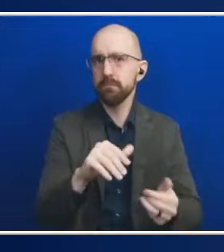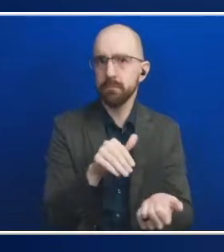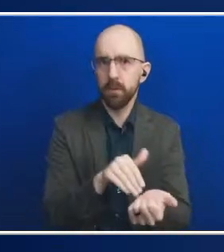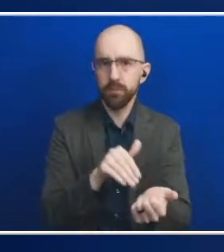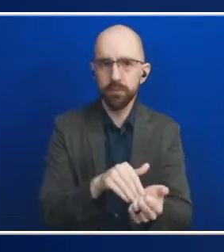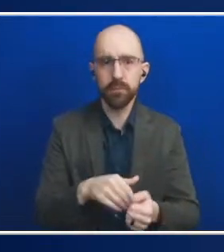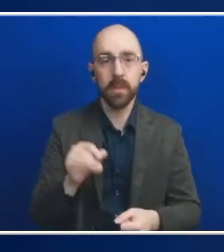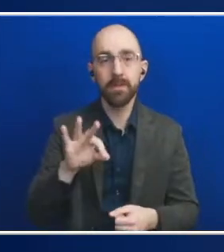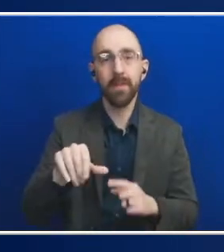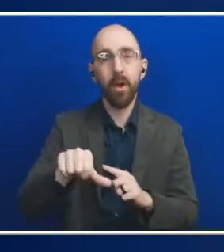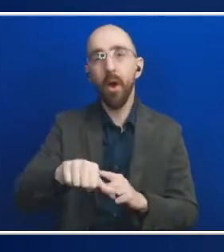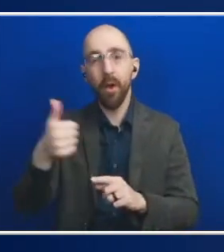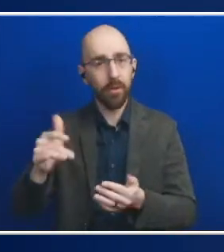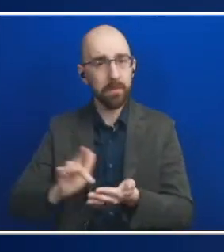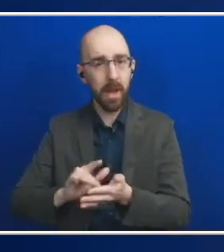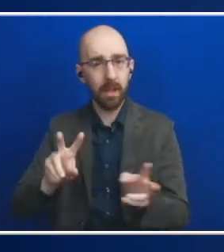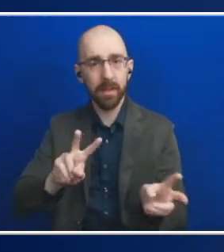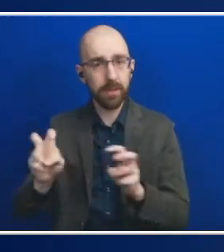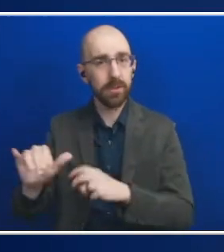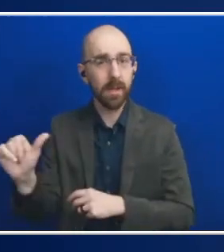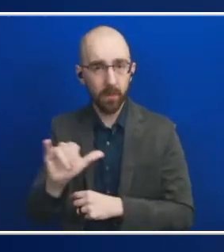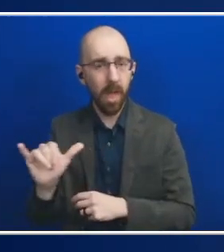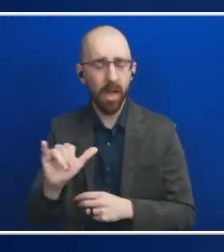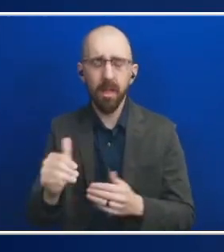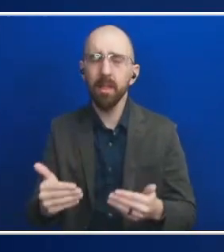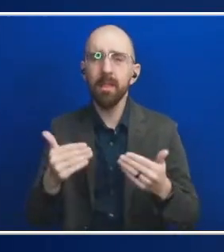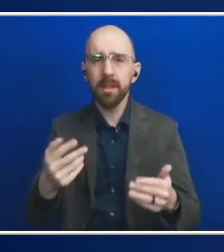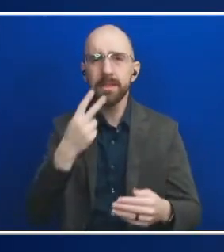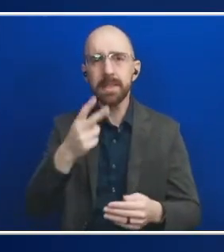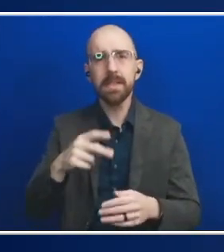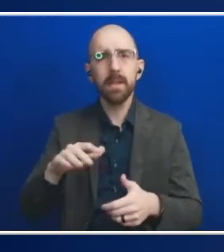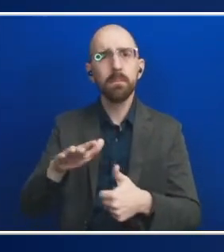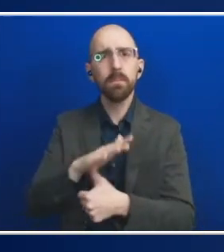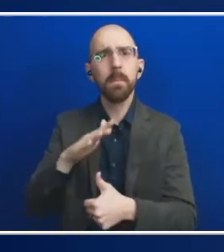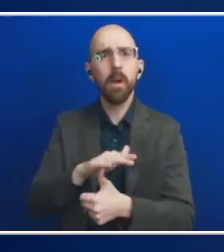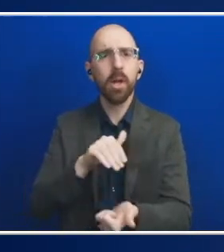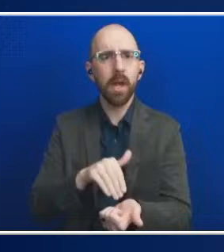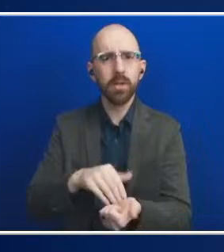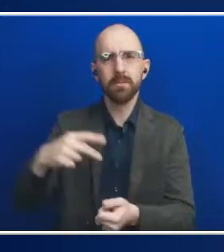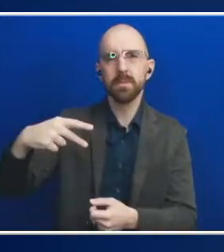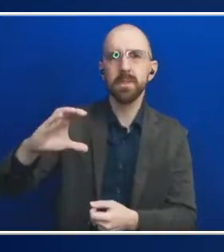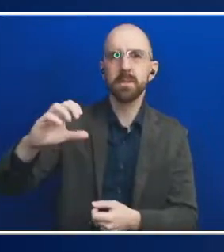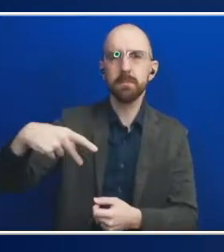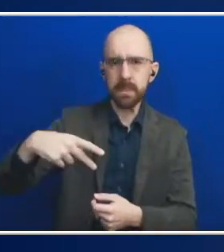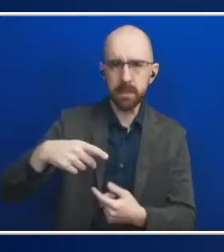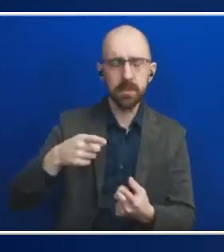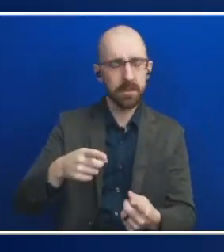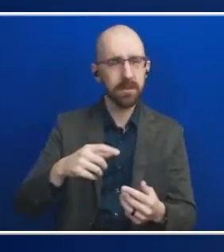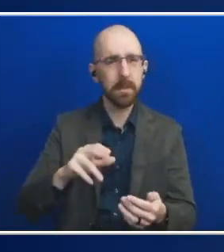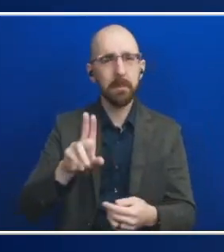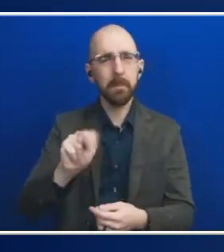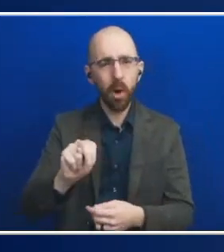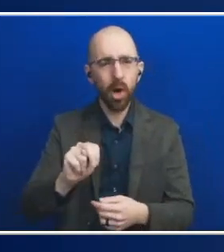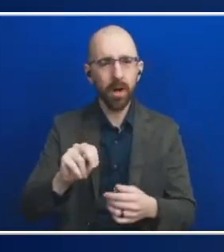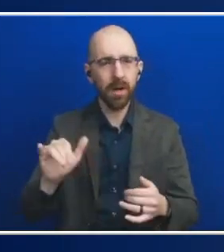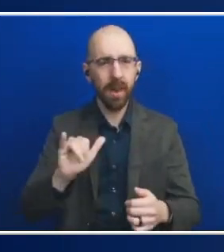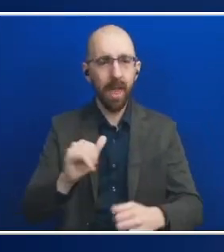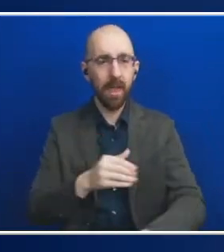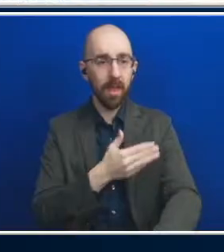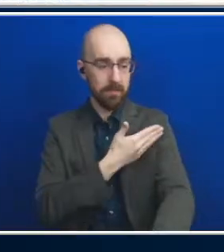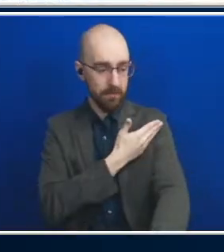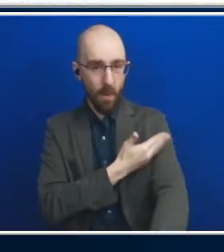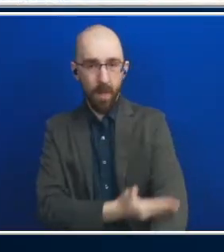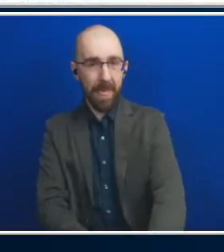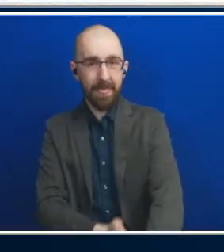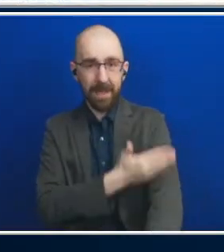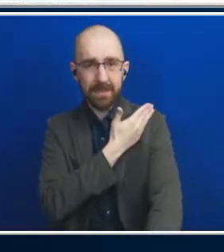problems, please at least see your primary care doctor. A burn is more than your kind of arm length. Absolutely. Please seek help.